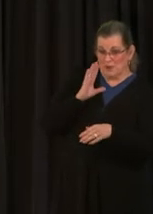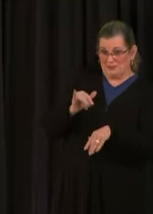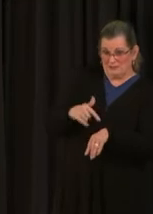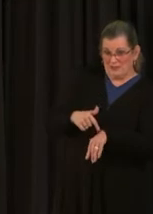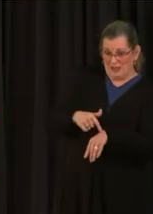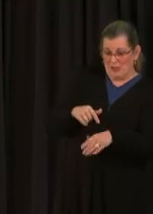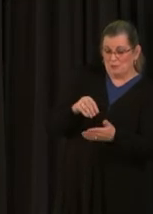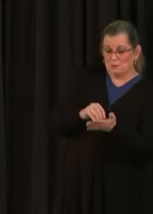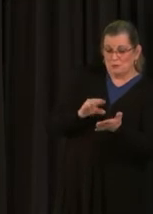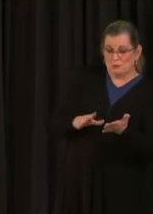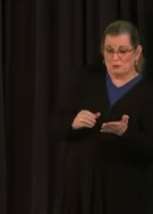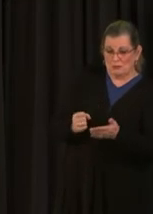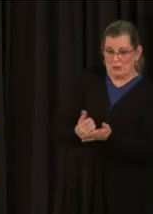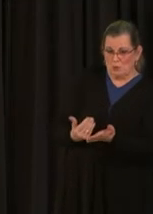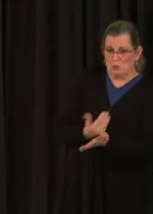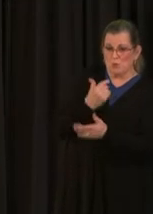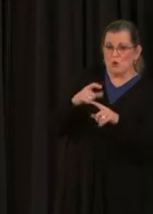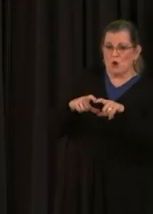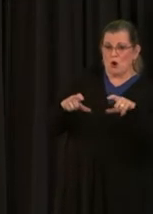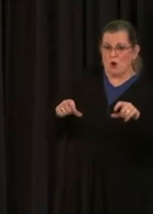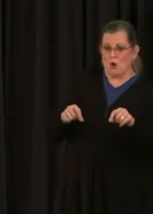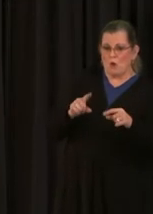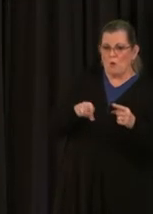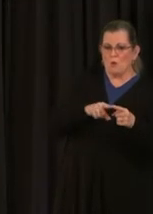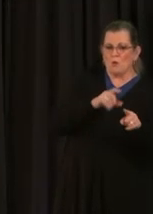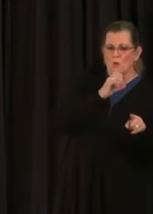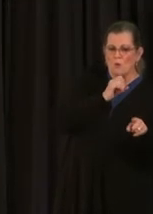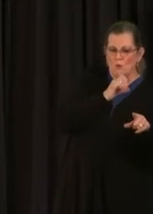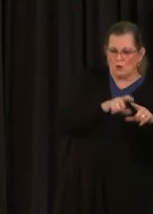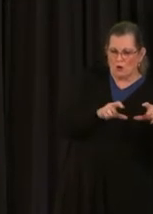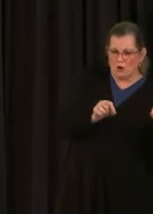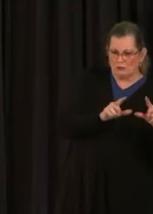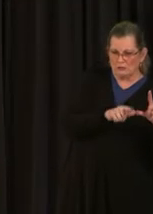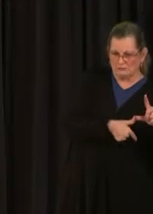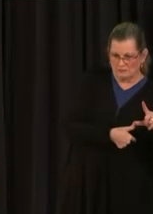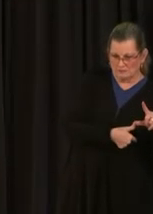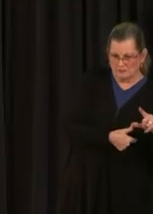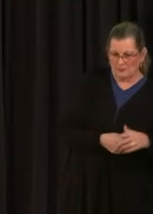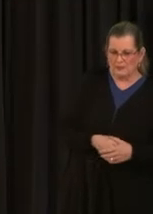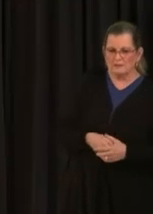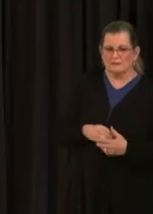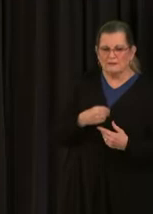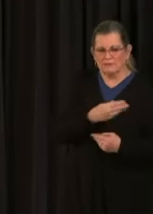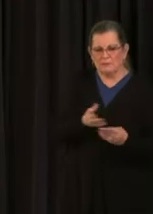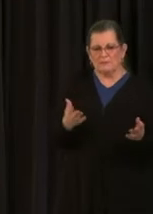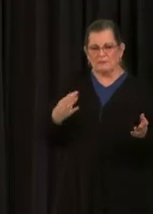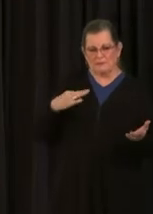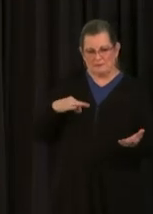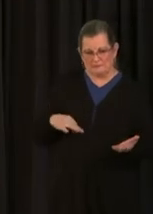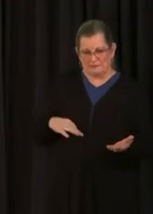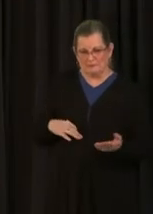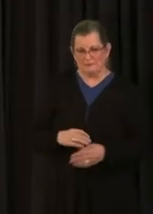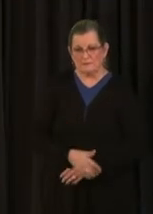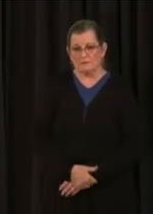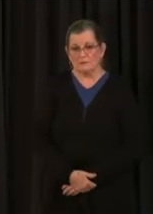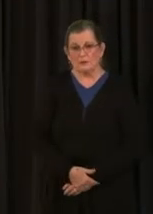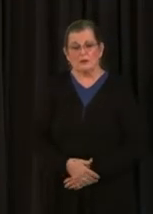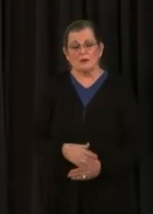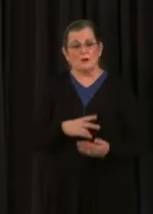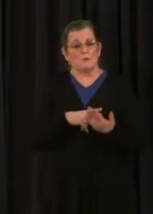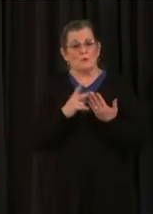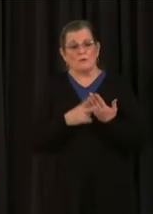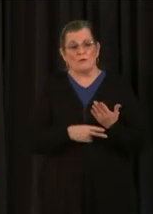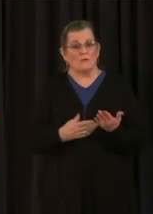We want them to not have to have a break in receipt of that transit benefit. The program